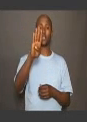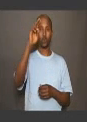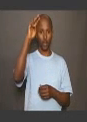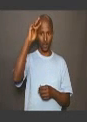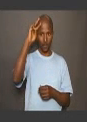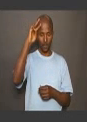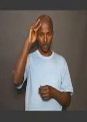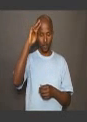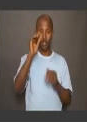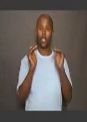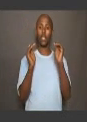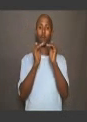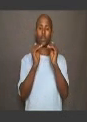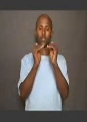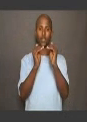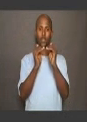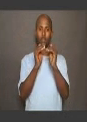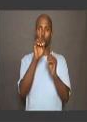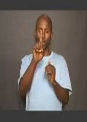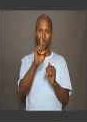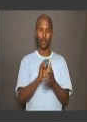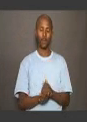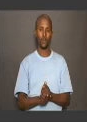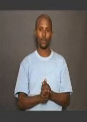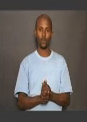squared equals 1.